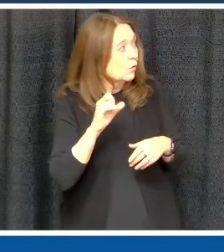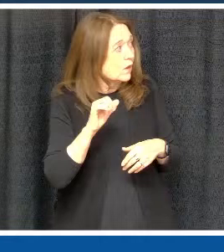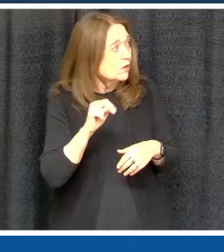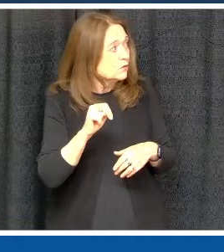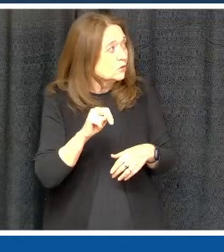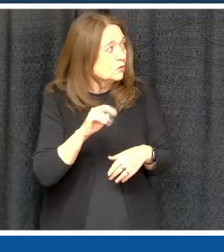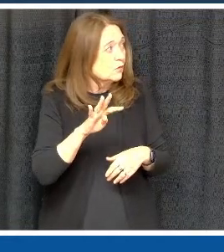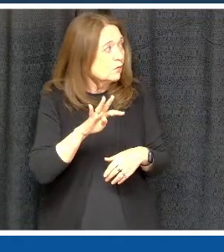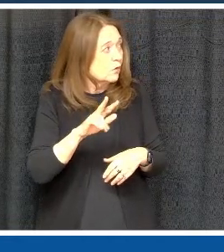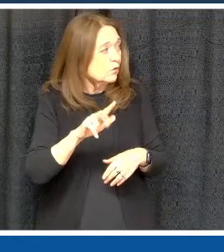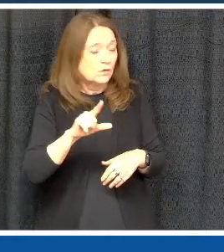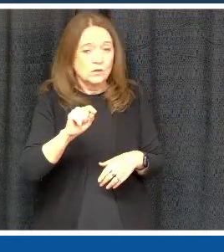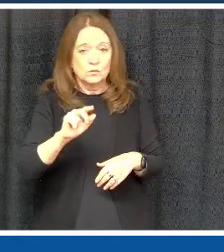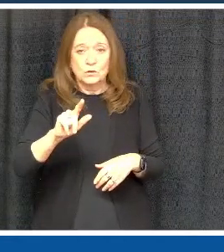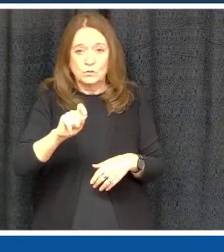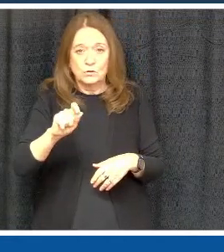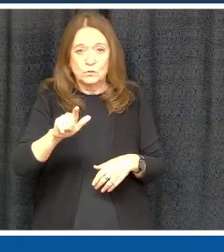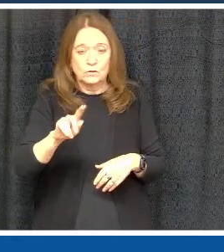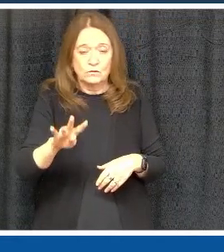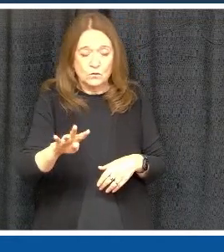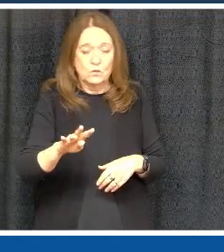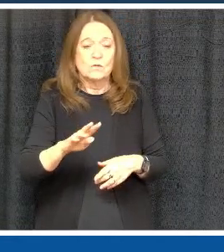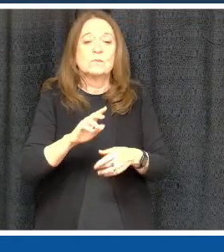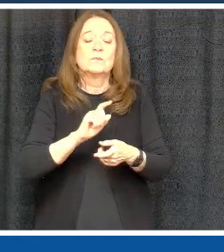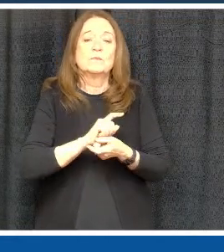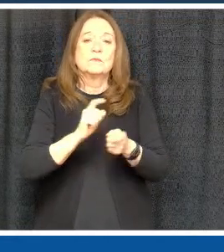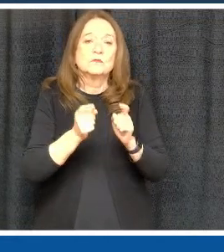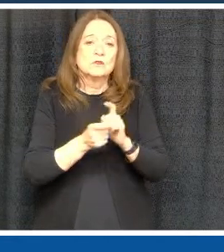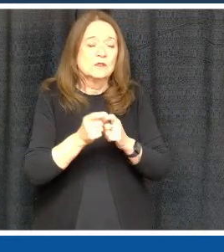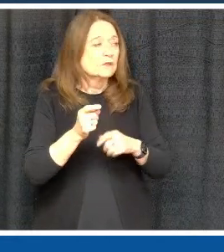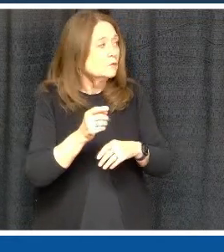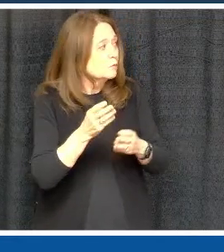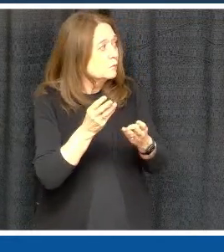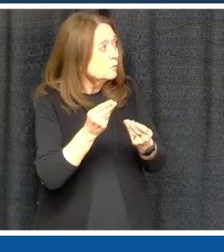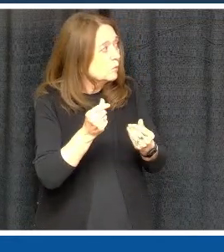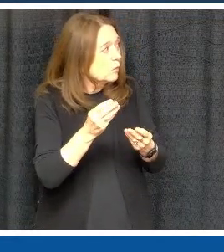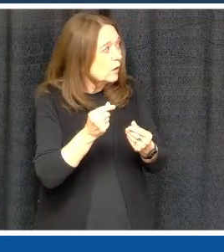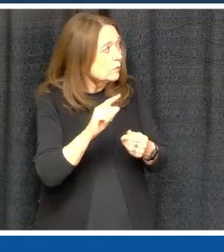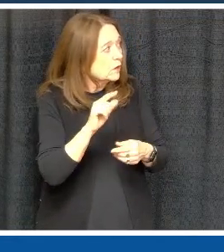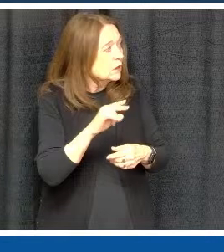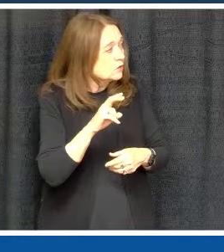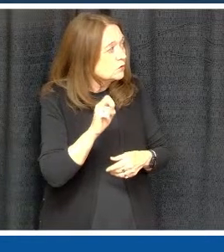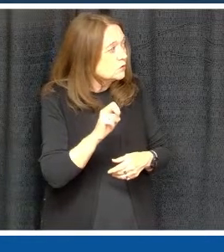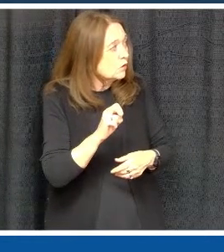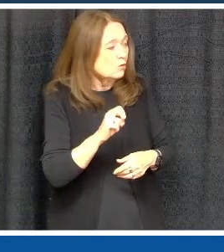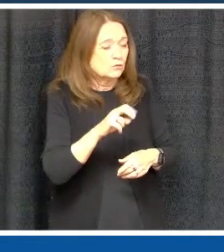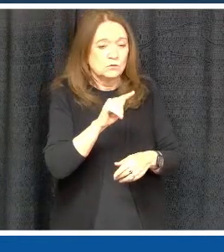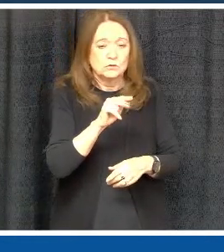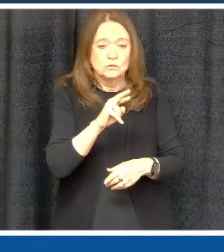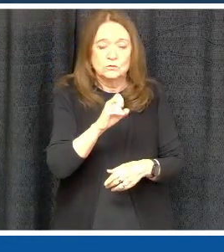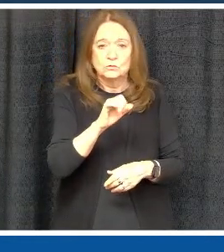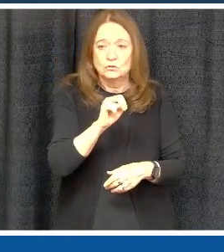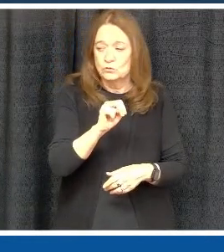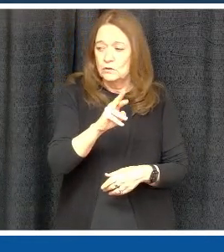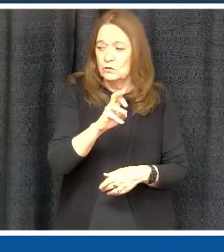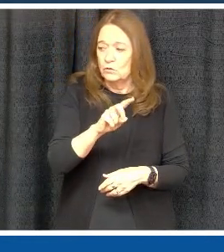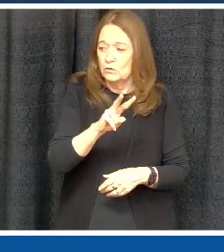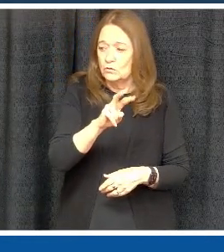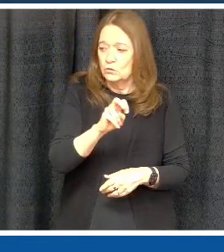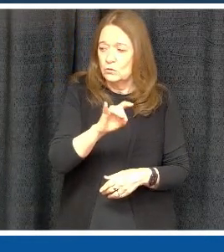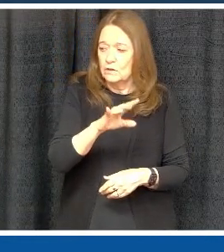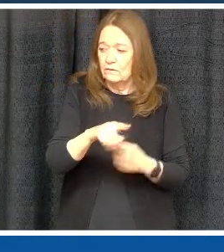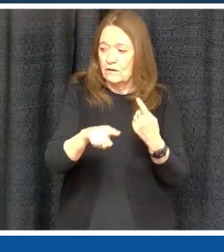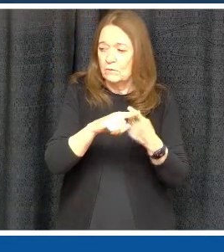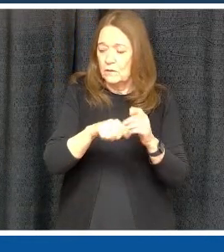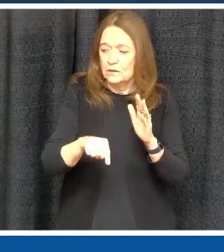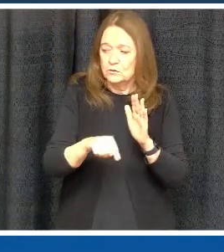Resolution authorizing reapplication of zone change for property located on a parcel of property fronting the east frontage of Trenton Road, 285 plus or minus